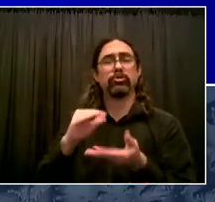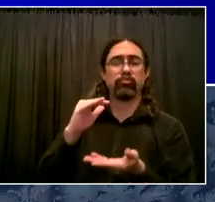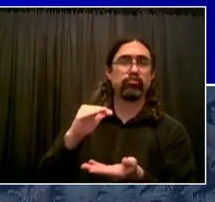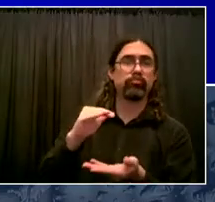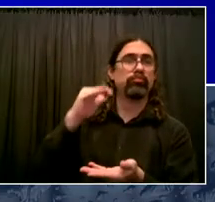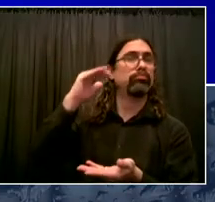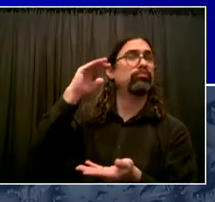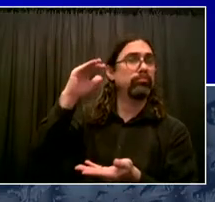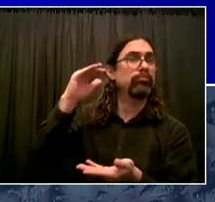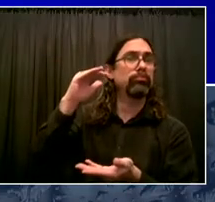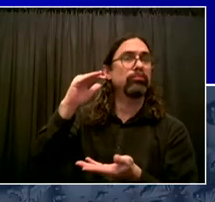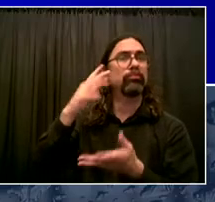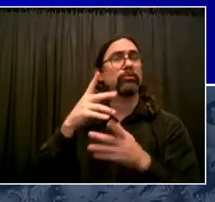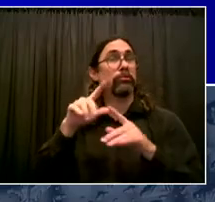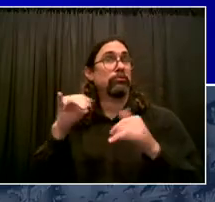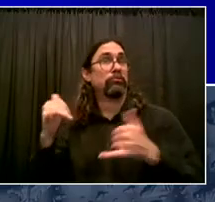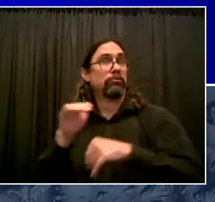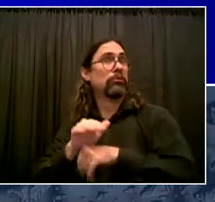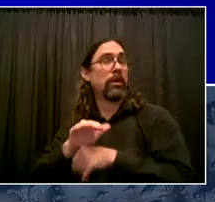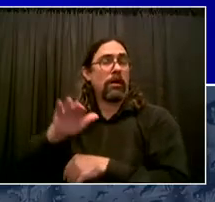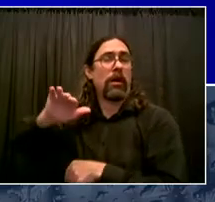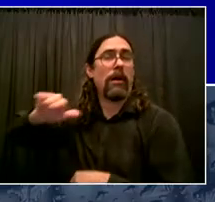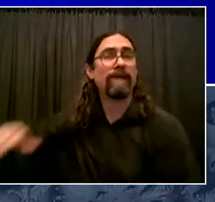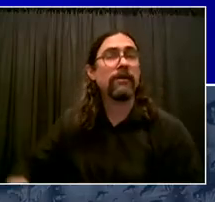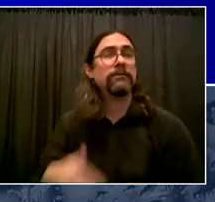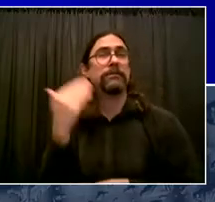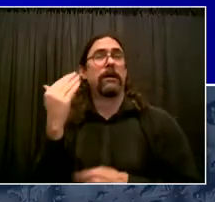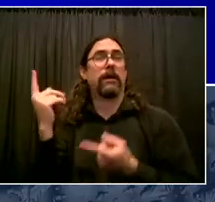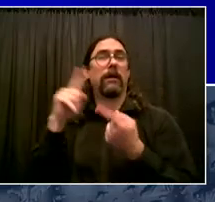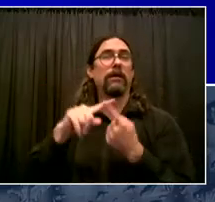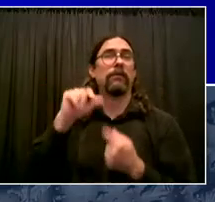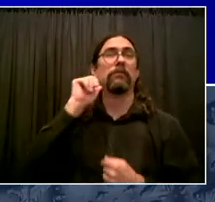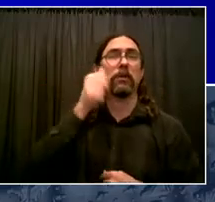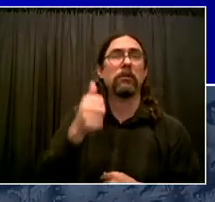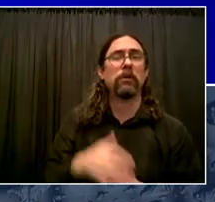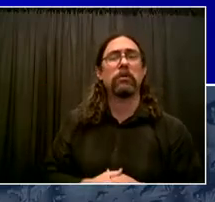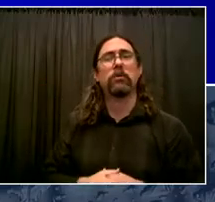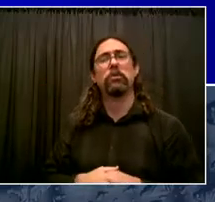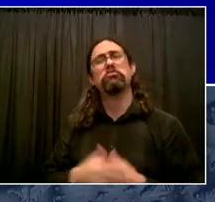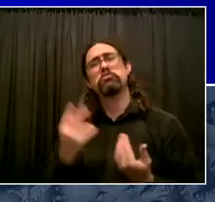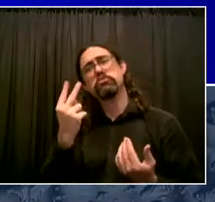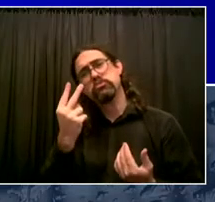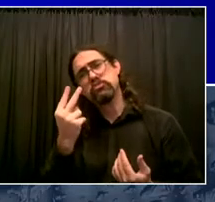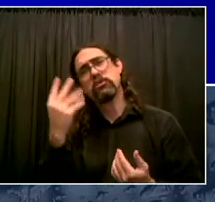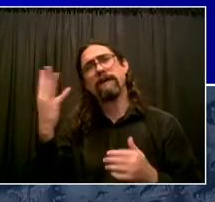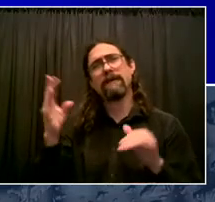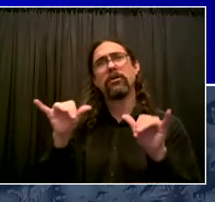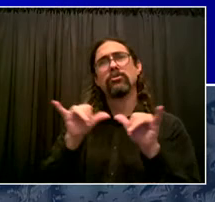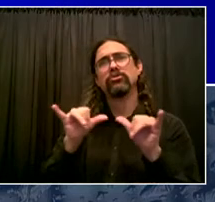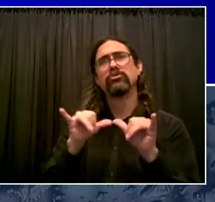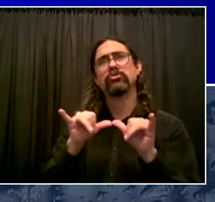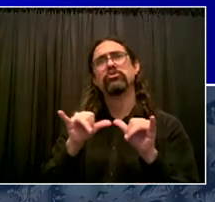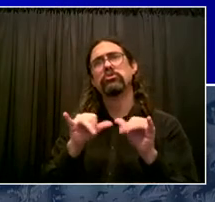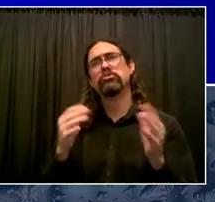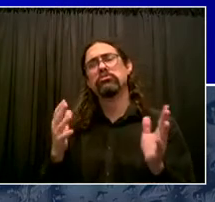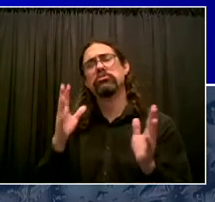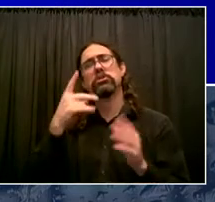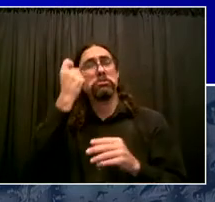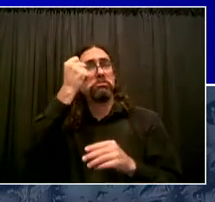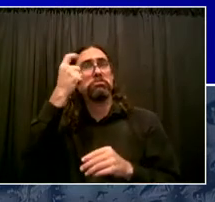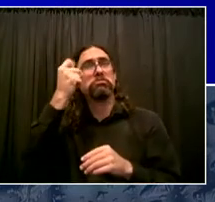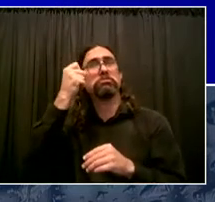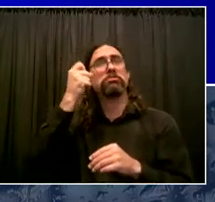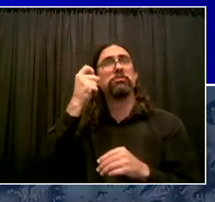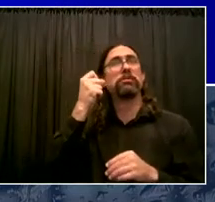small amount of rain spread out over 2 days. If that's what really happens, we should be okay. But we will have a flash flood watch in